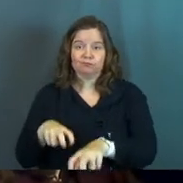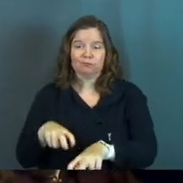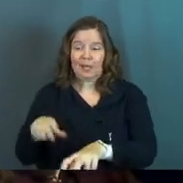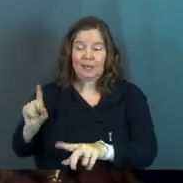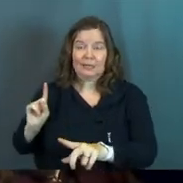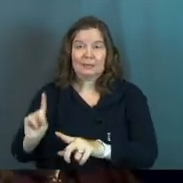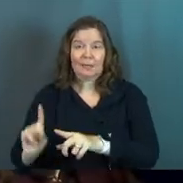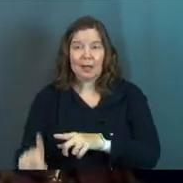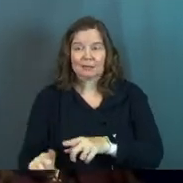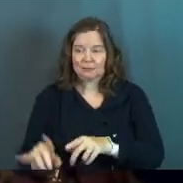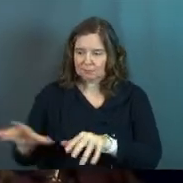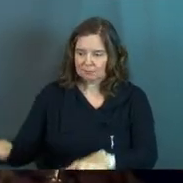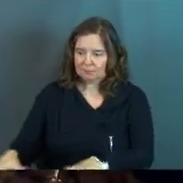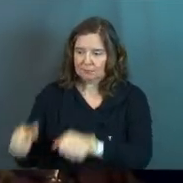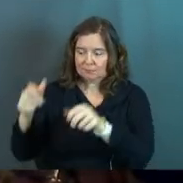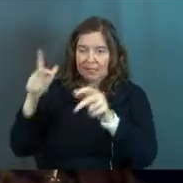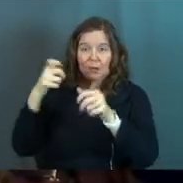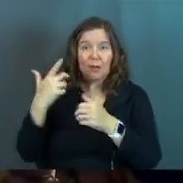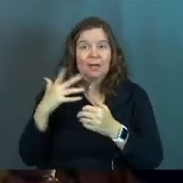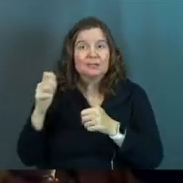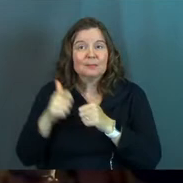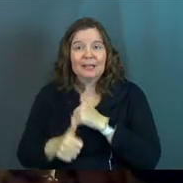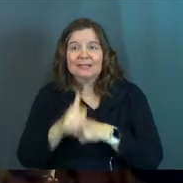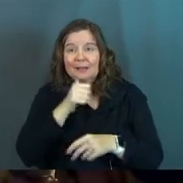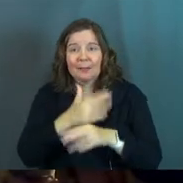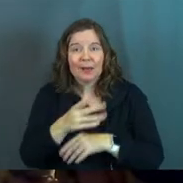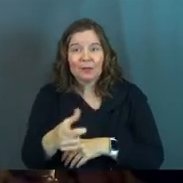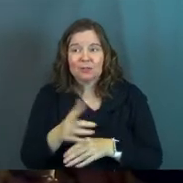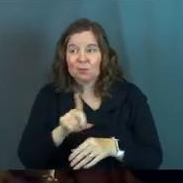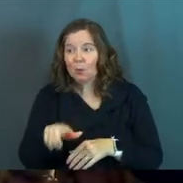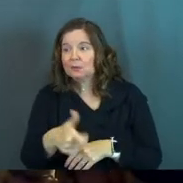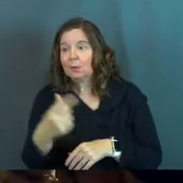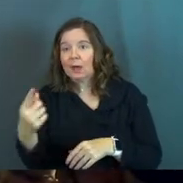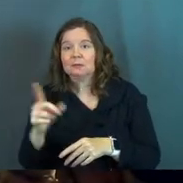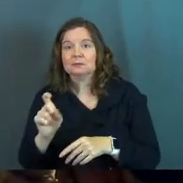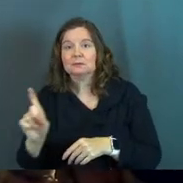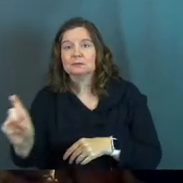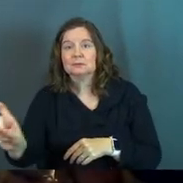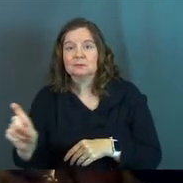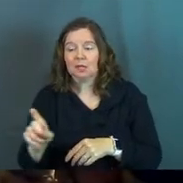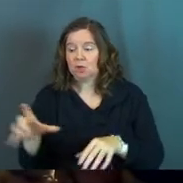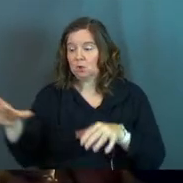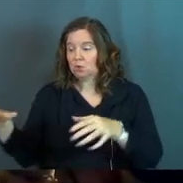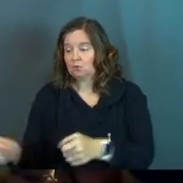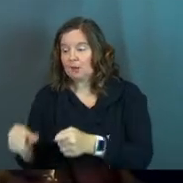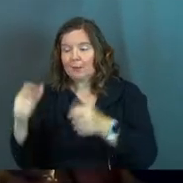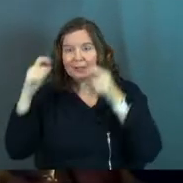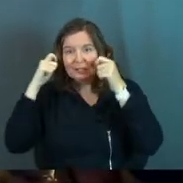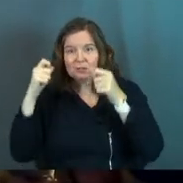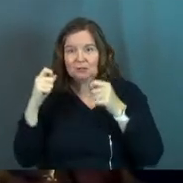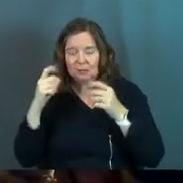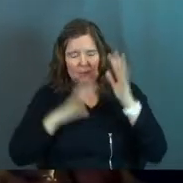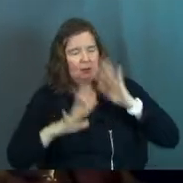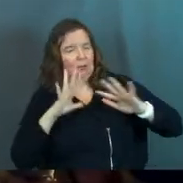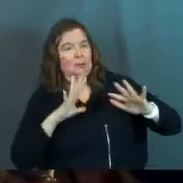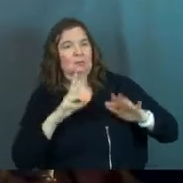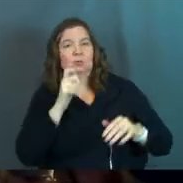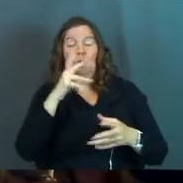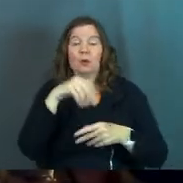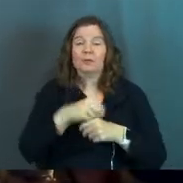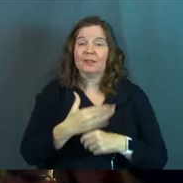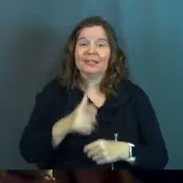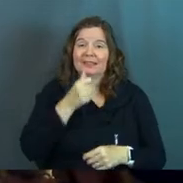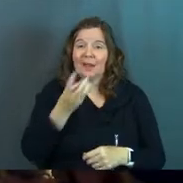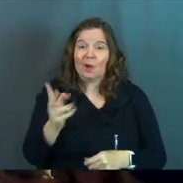dog passing? Because it's not bothering you. It's on its way to somewhere else. So don't get involved in a thing